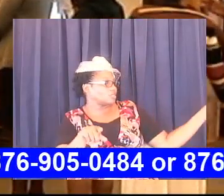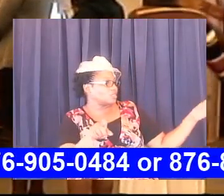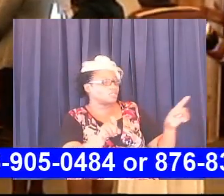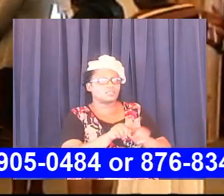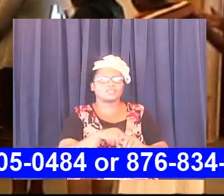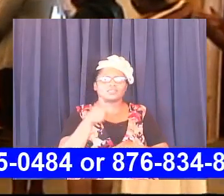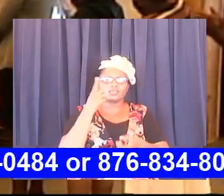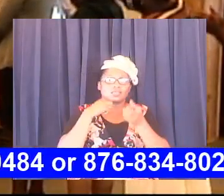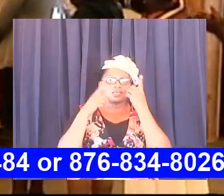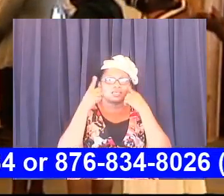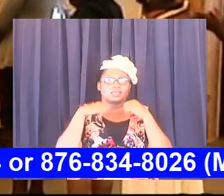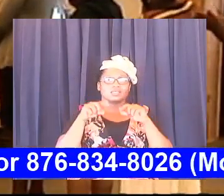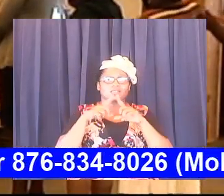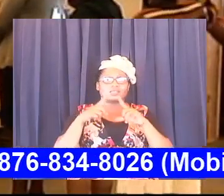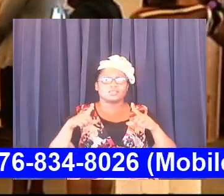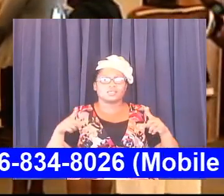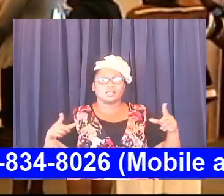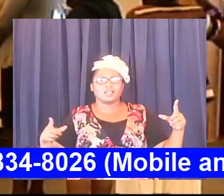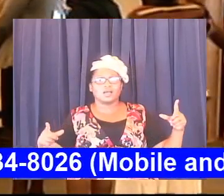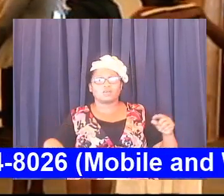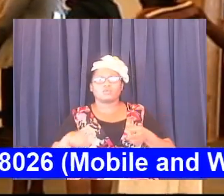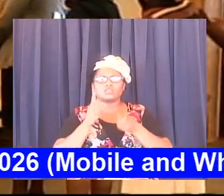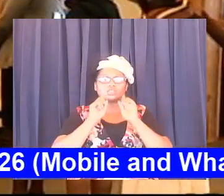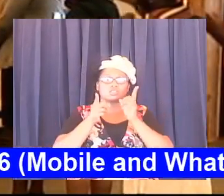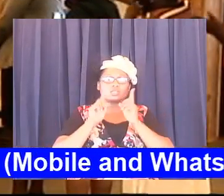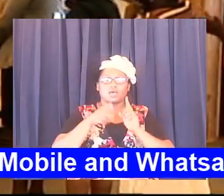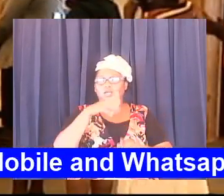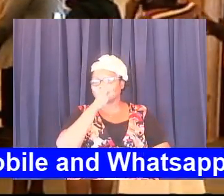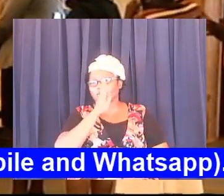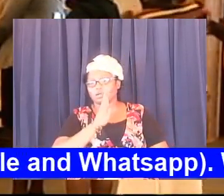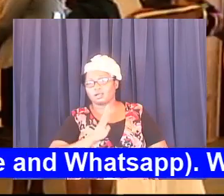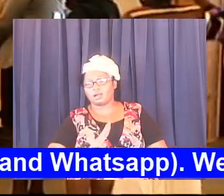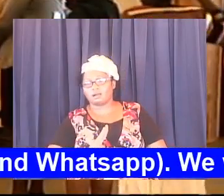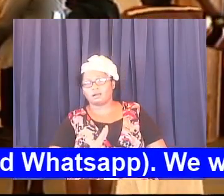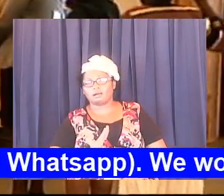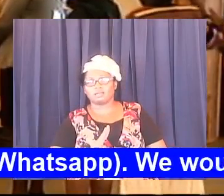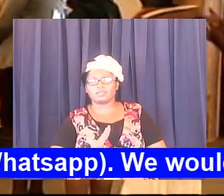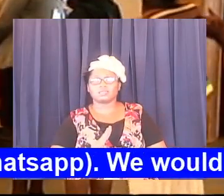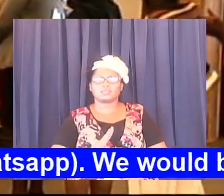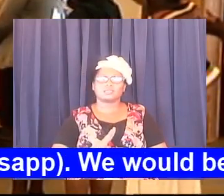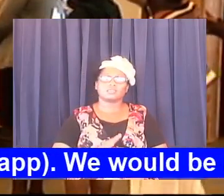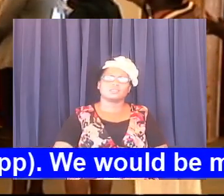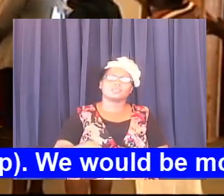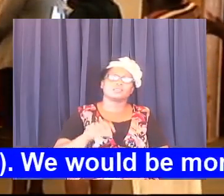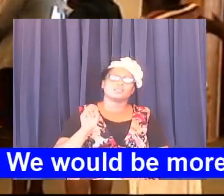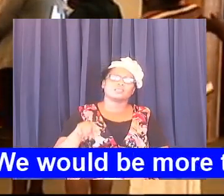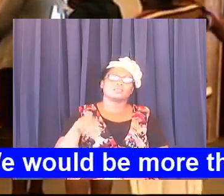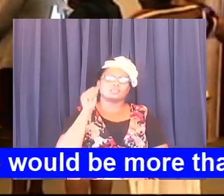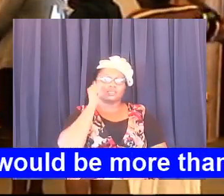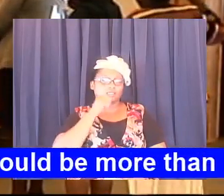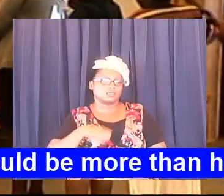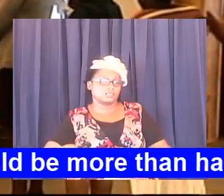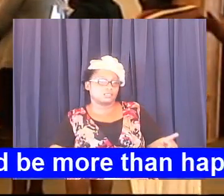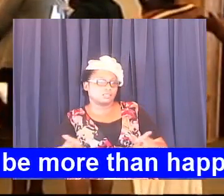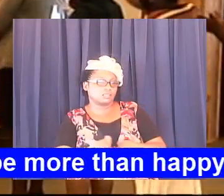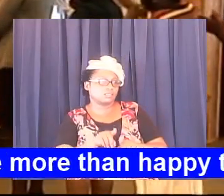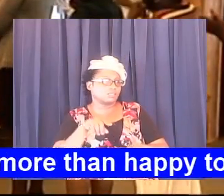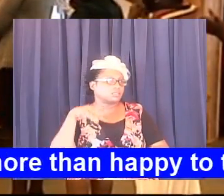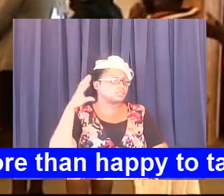language God understands. Talk to him. Talk to him. Yes, Sister Clark, pray for